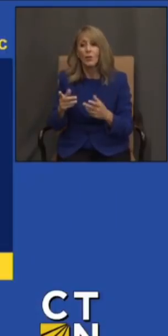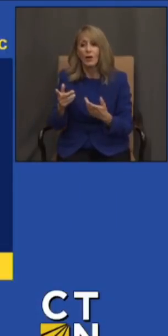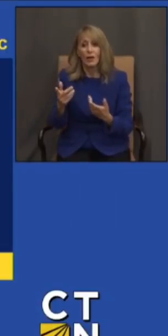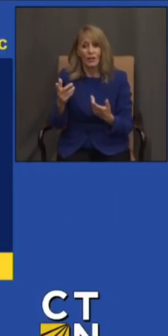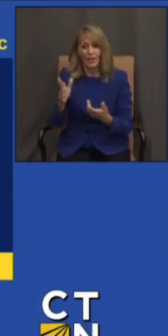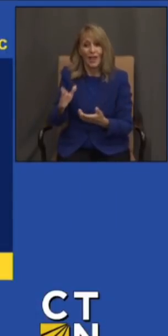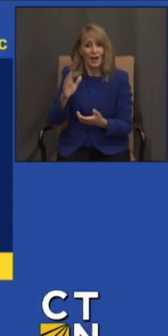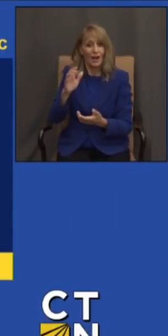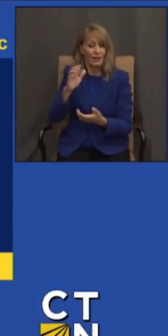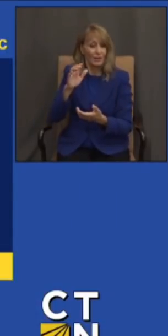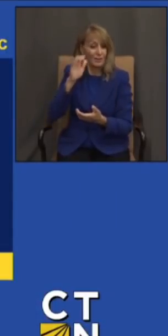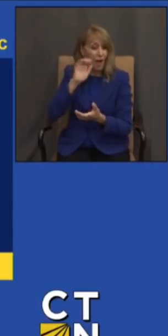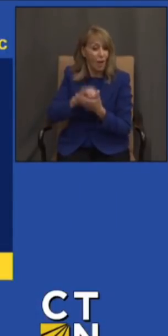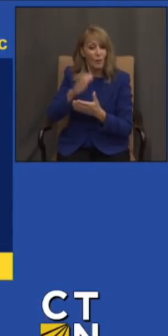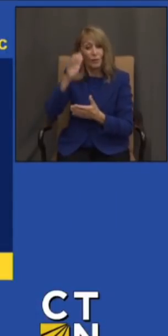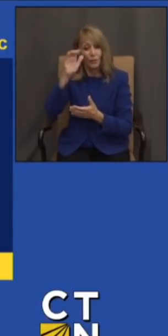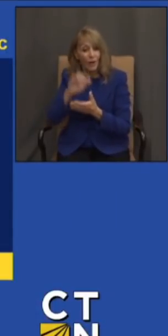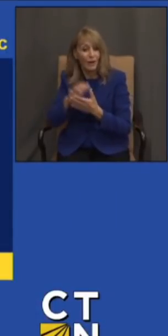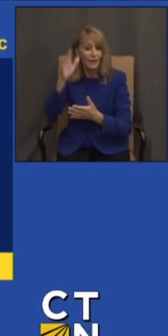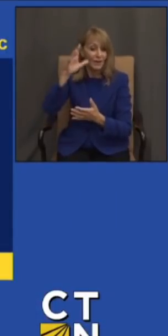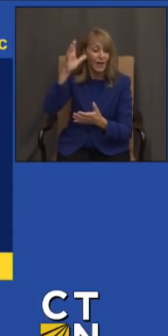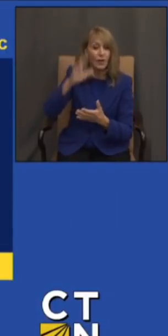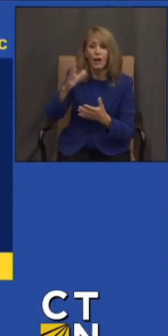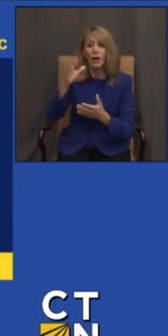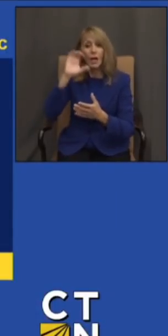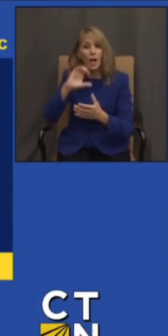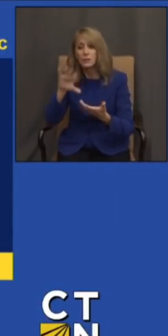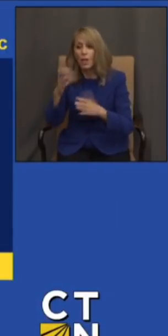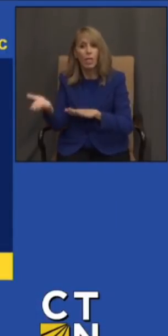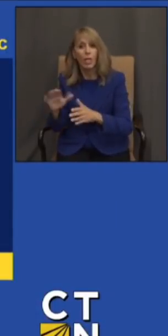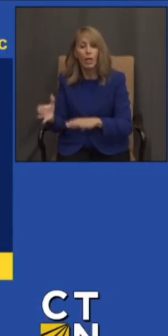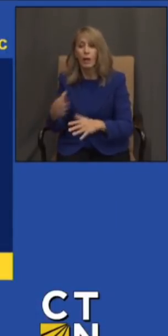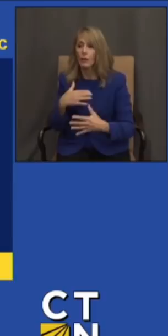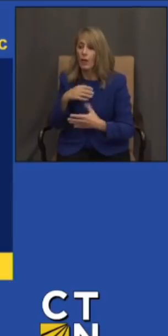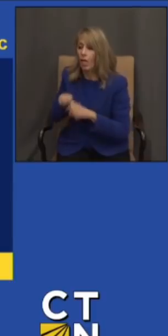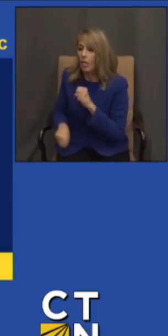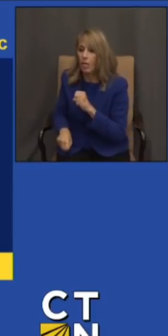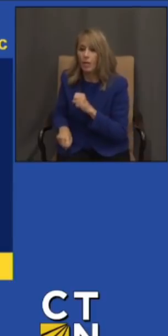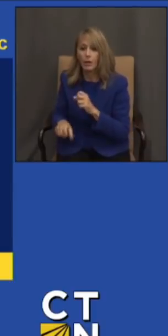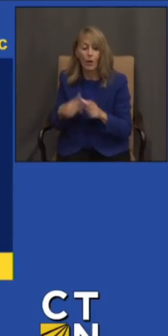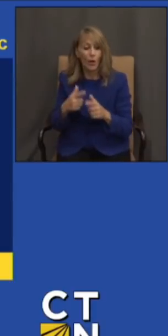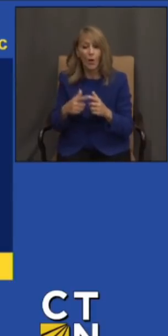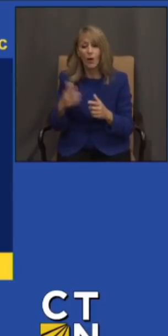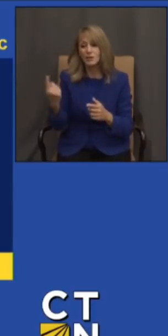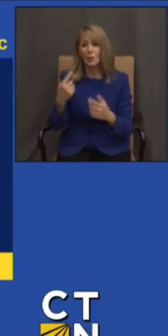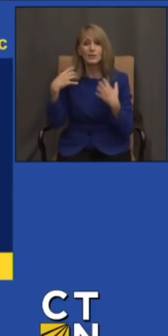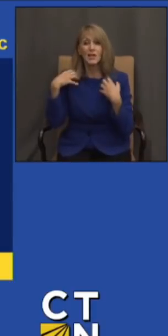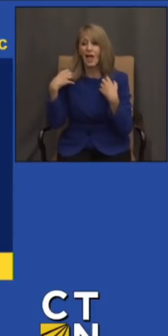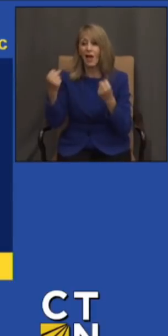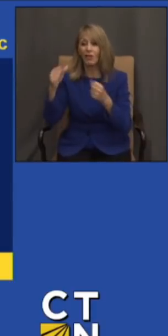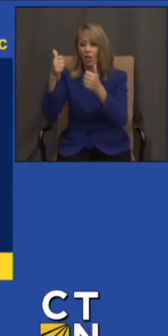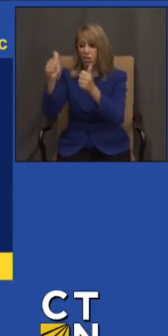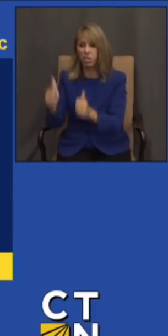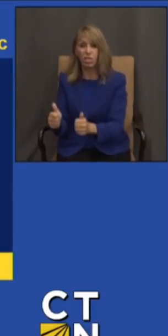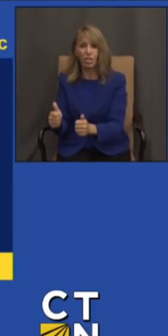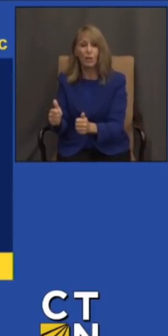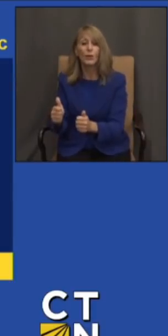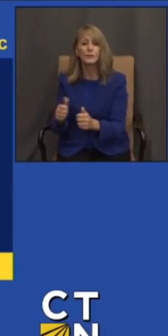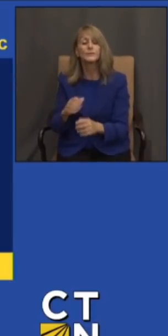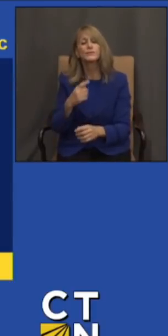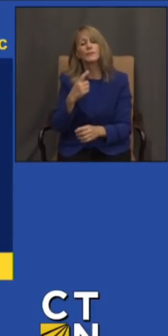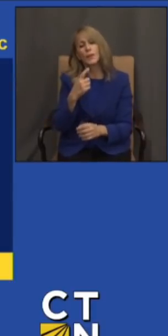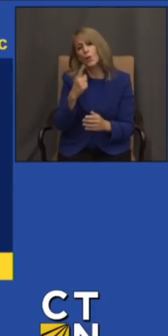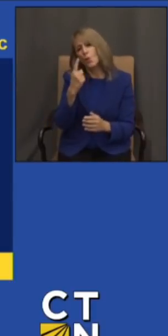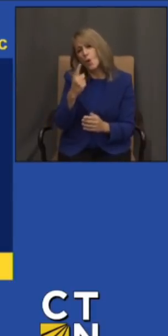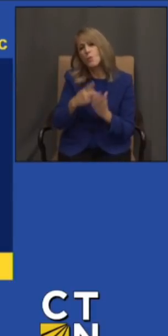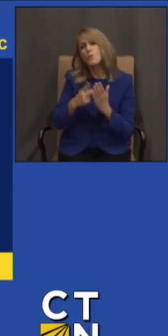their loved ones, or worrying about one's own health or the health of a family member. And so there's a program that I want to